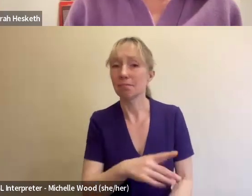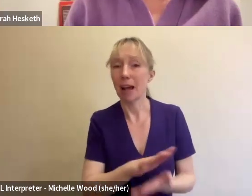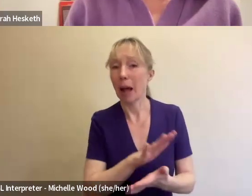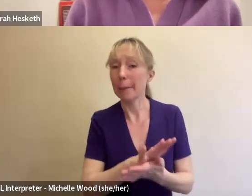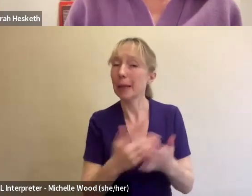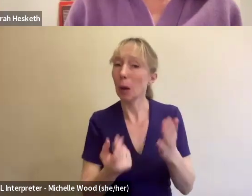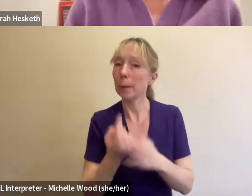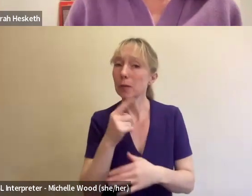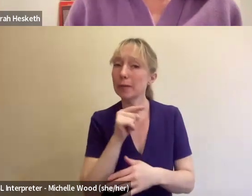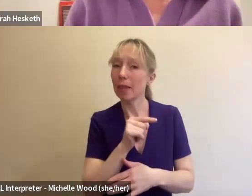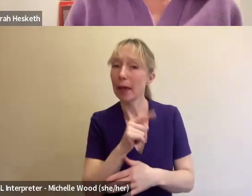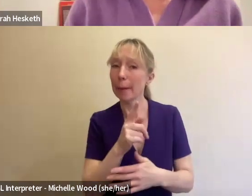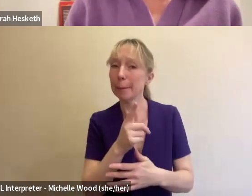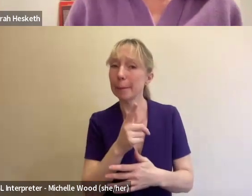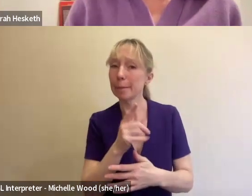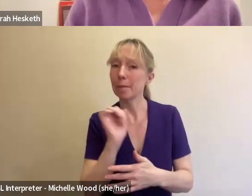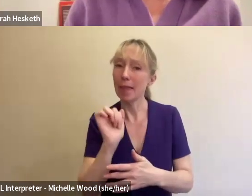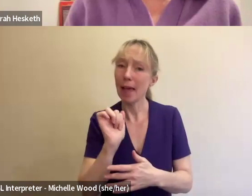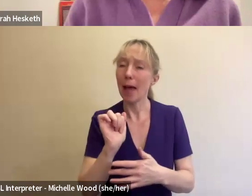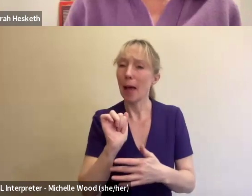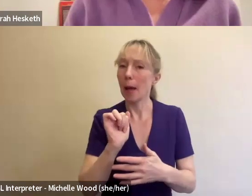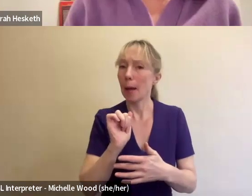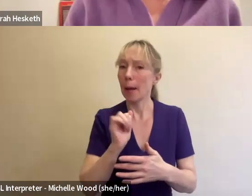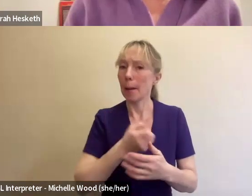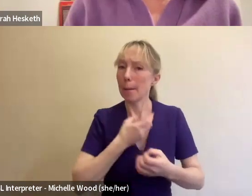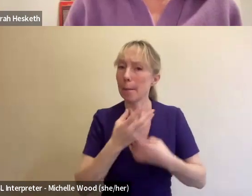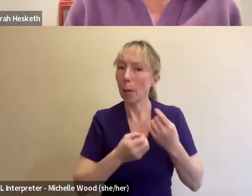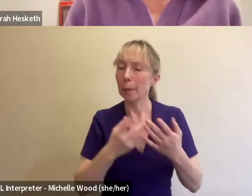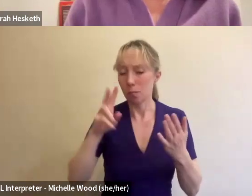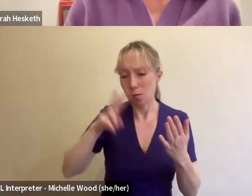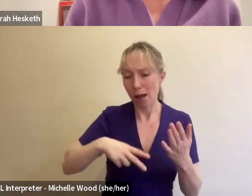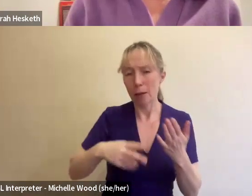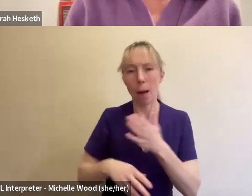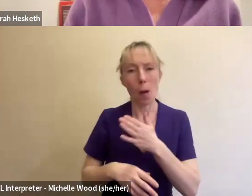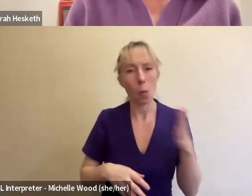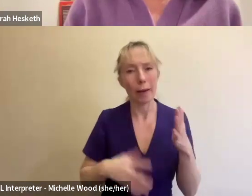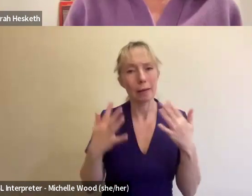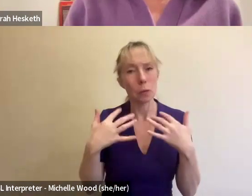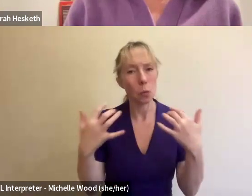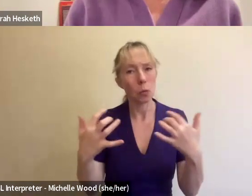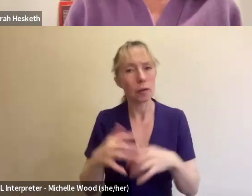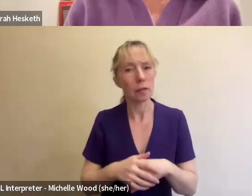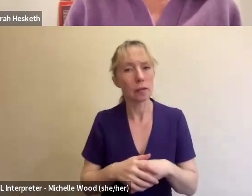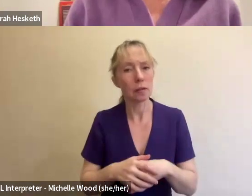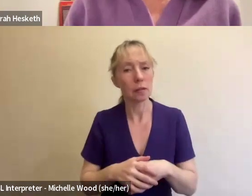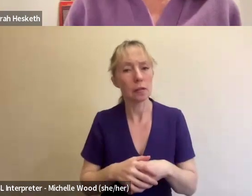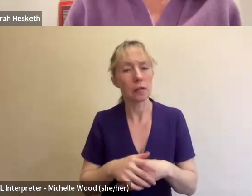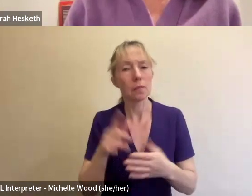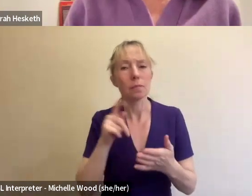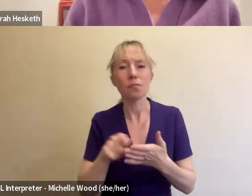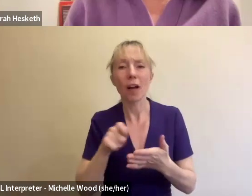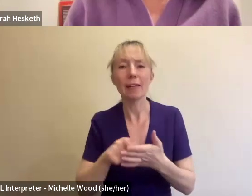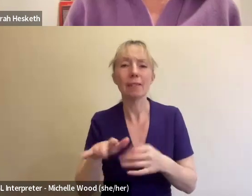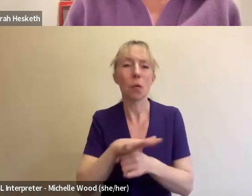their poems read by a Western audience, which probably, what happens is, they are writing for the local